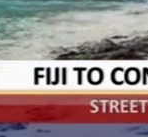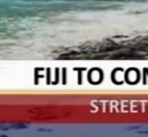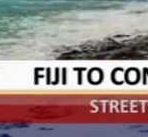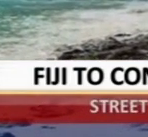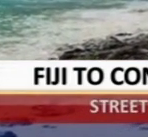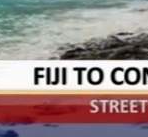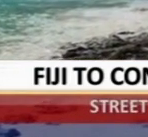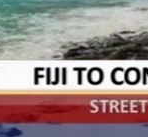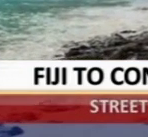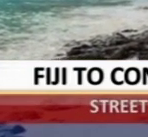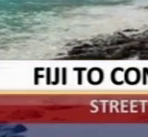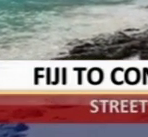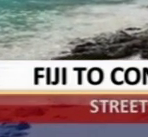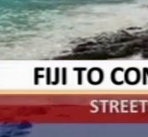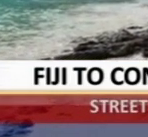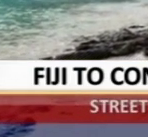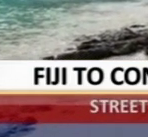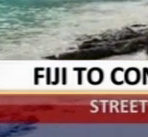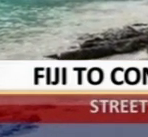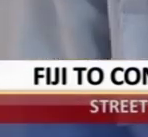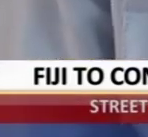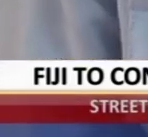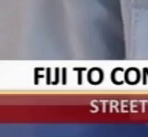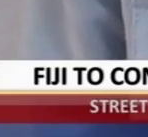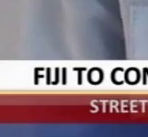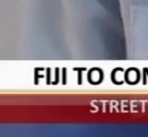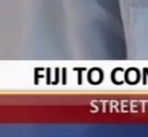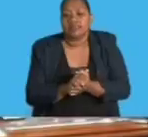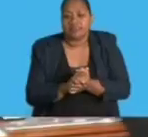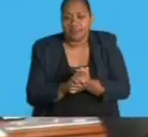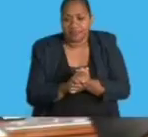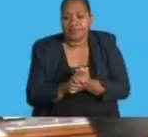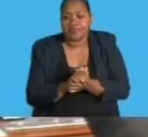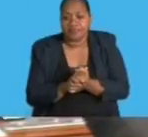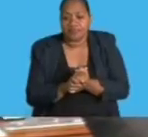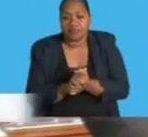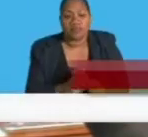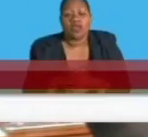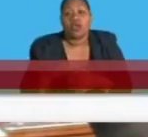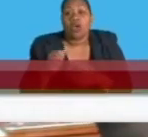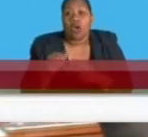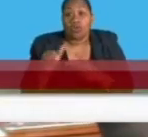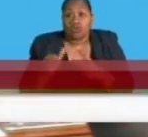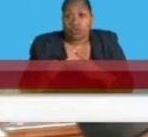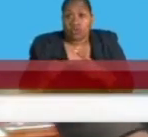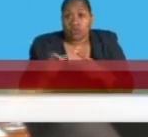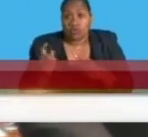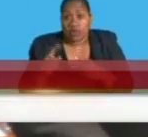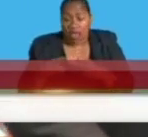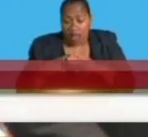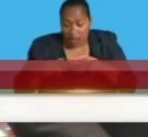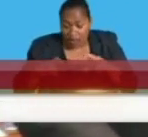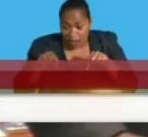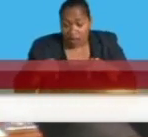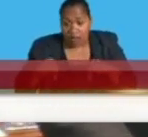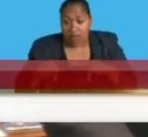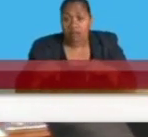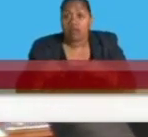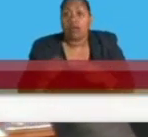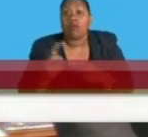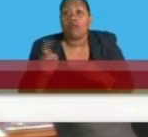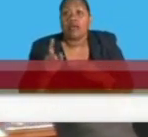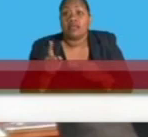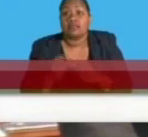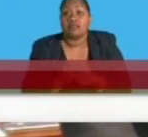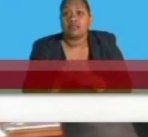government alone and there needs to be a collaborative approach. In the recent discovery of transponders and